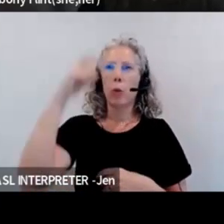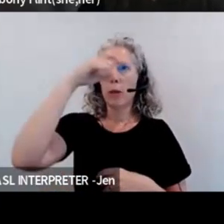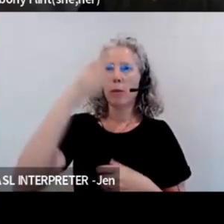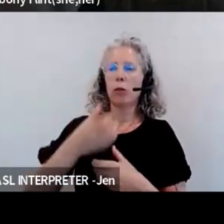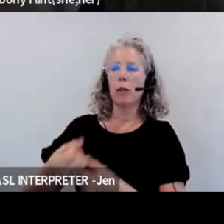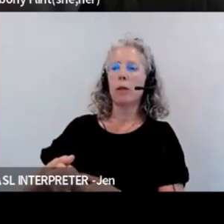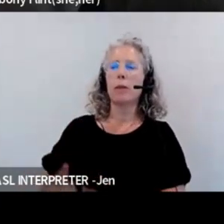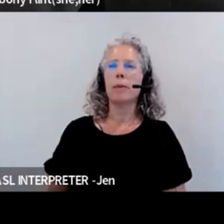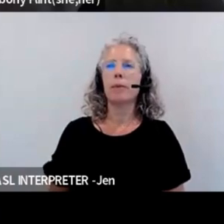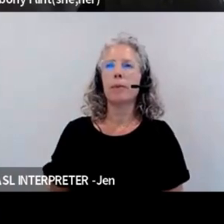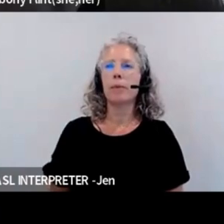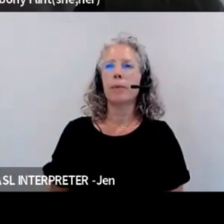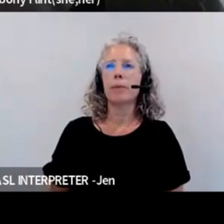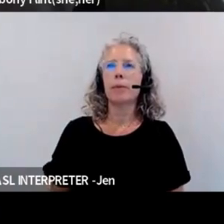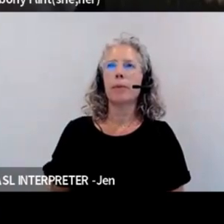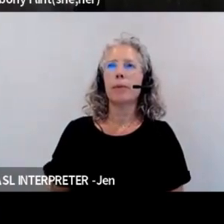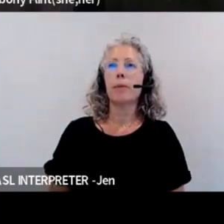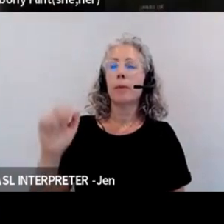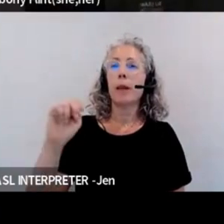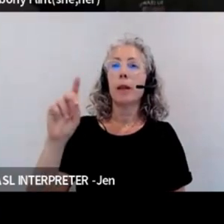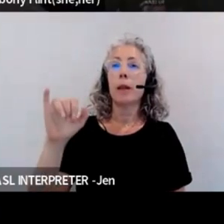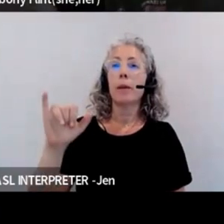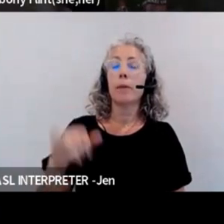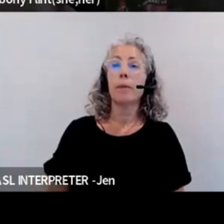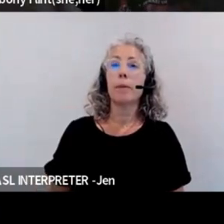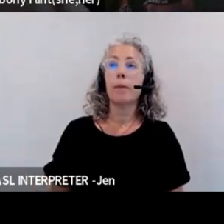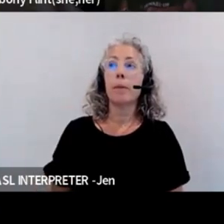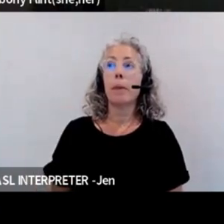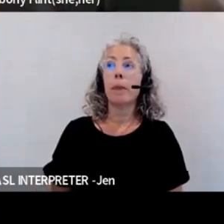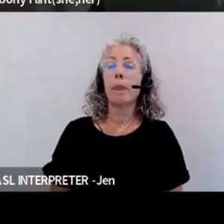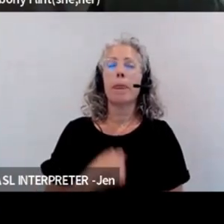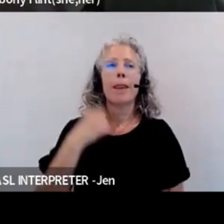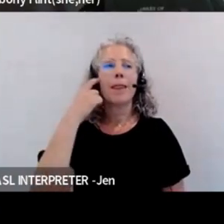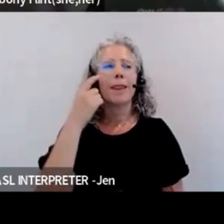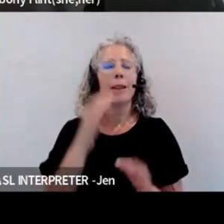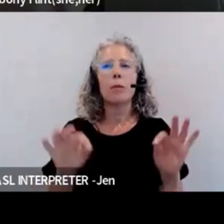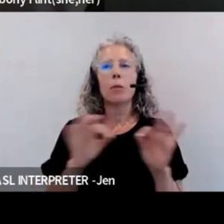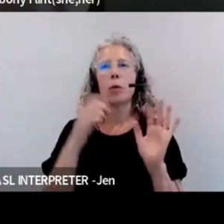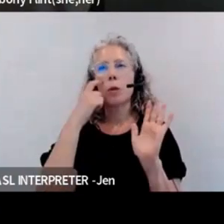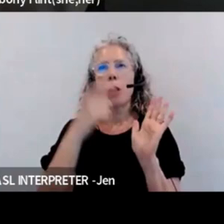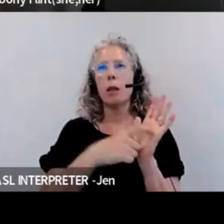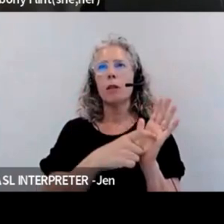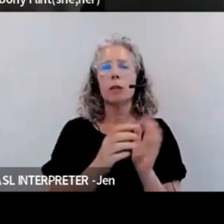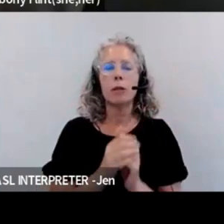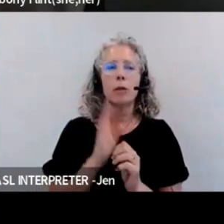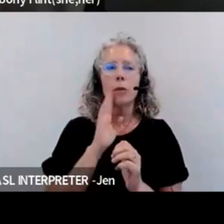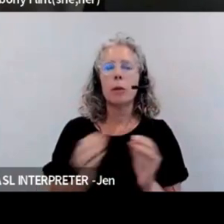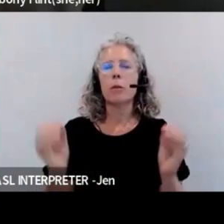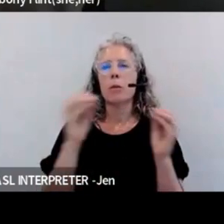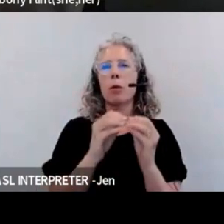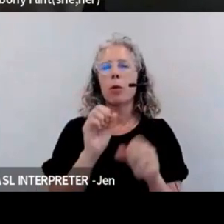that. Thank you. Andy? I think the big one is acknowledging that it's going to be more